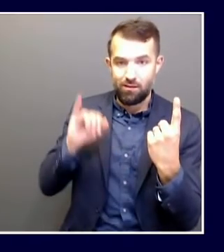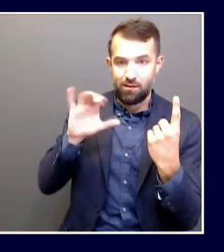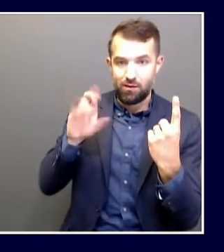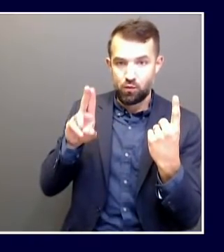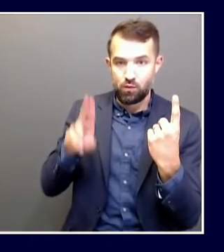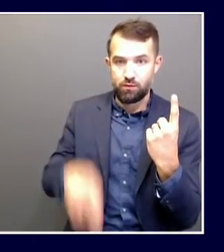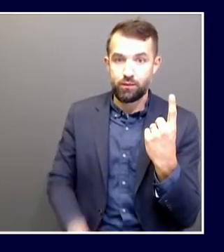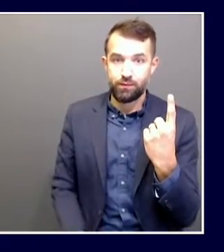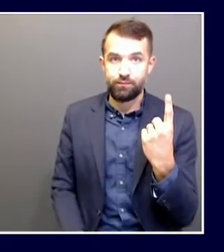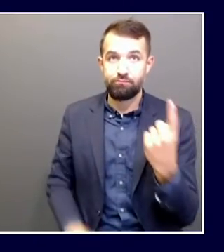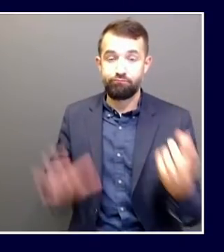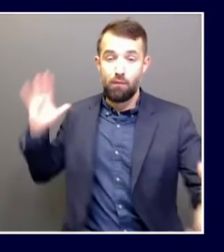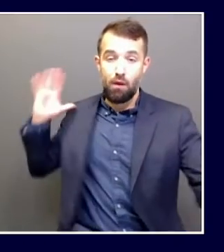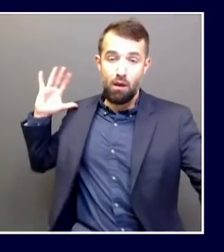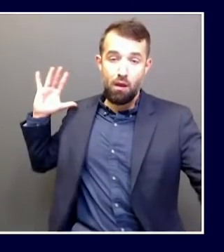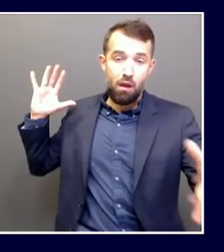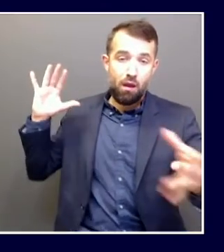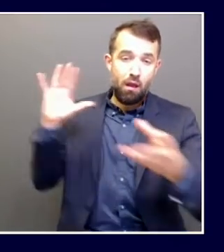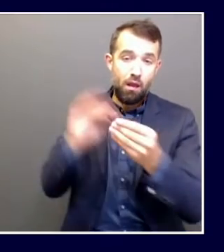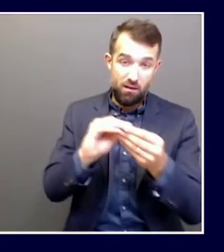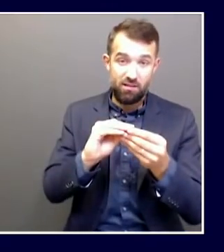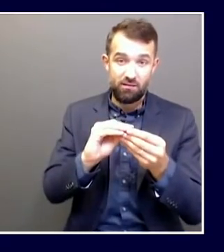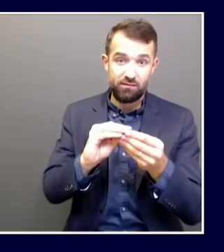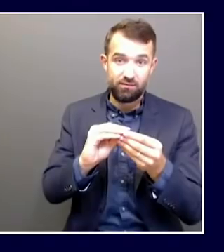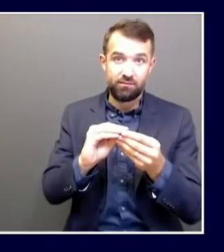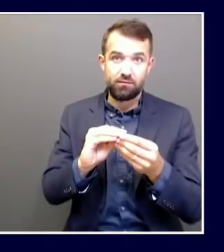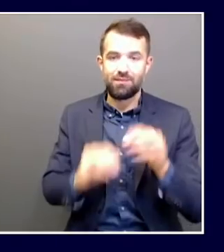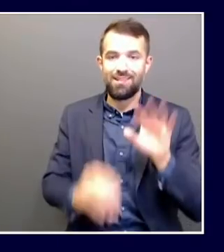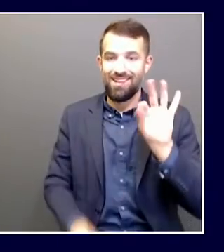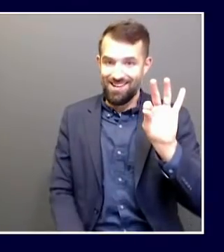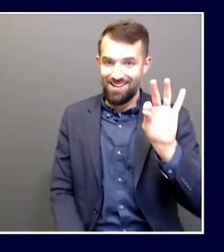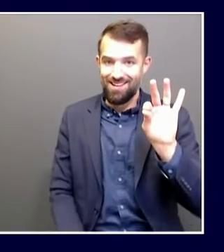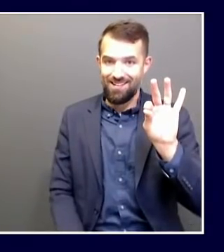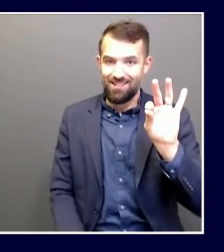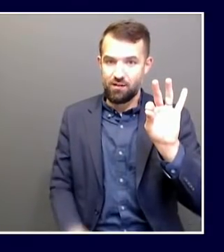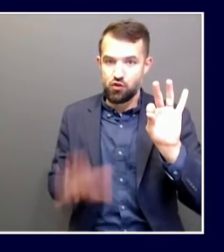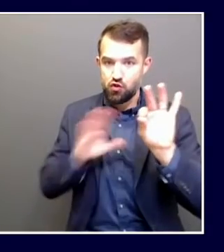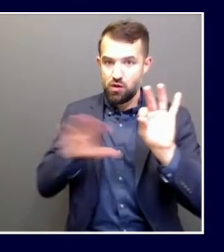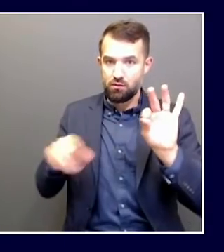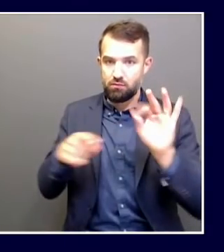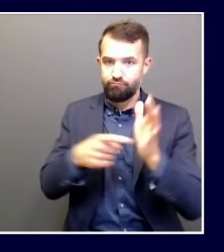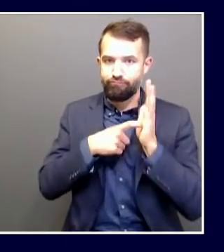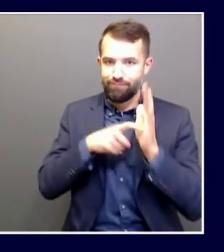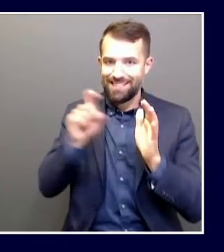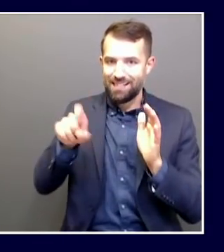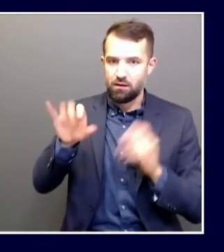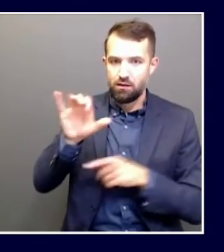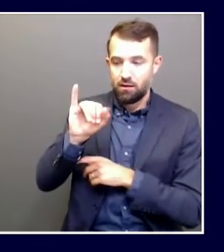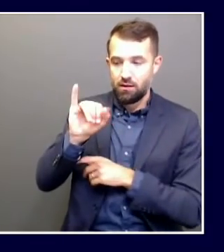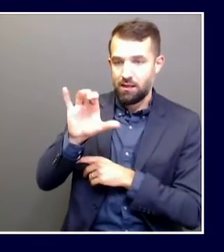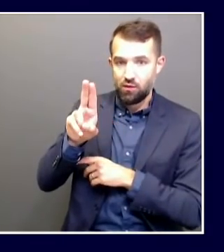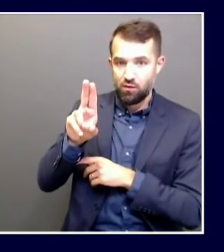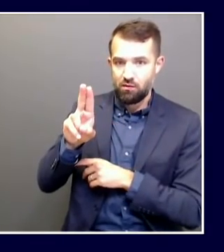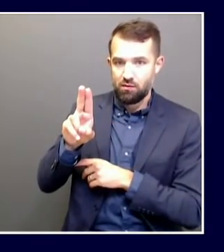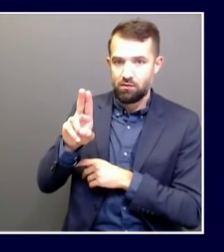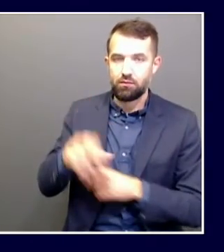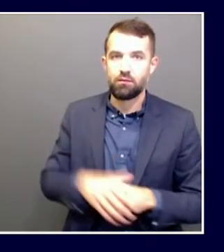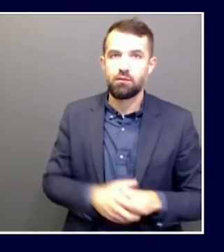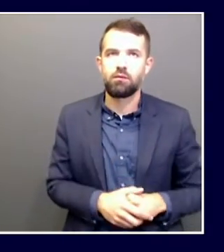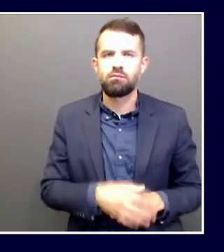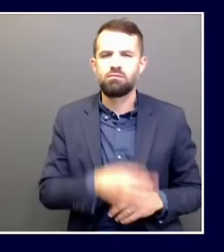with COVID to need ICU admission. Is it possible to know how many children have been in the hospital at all